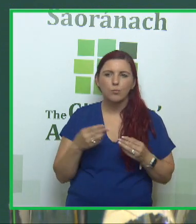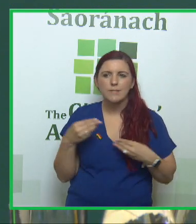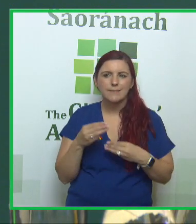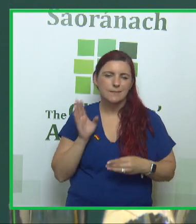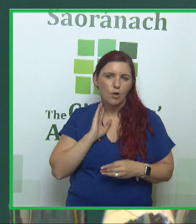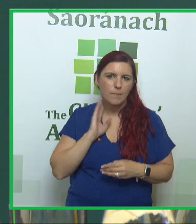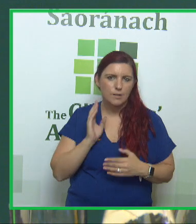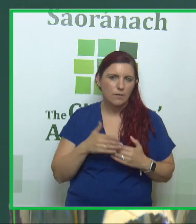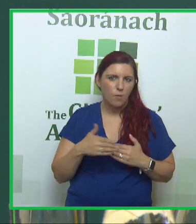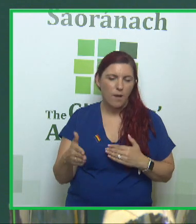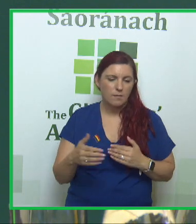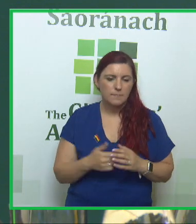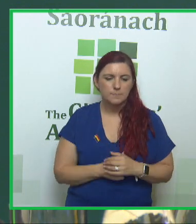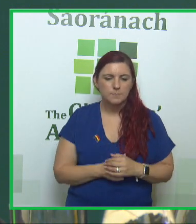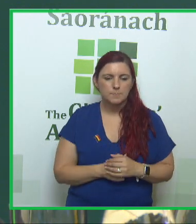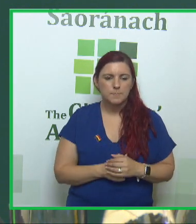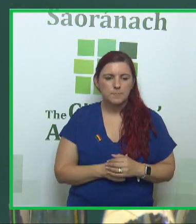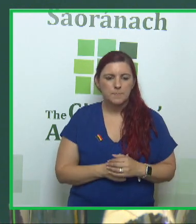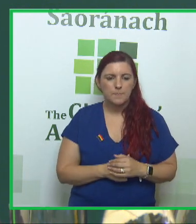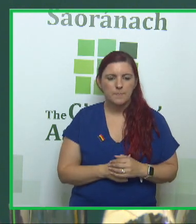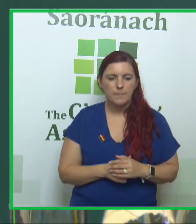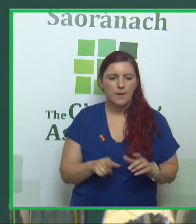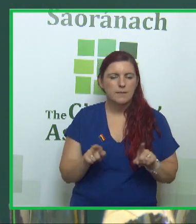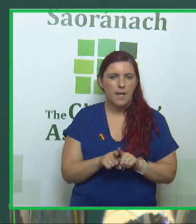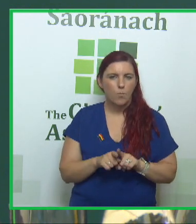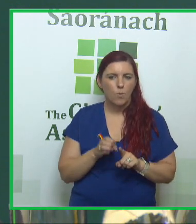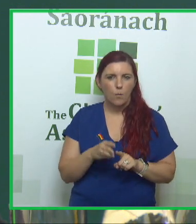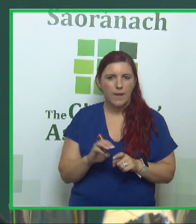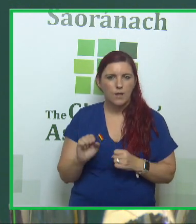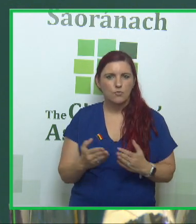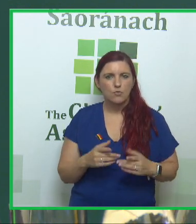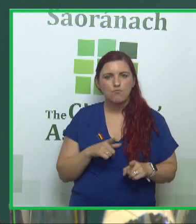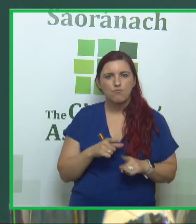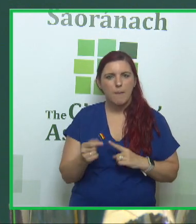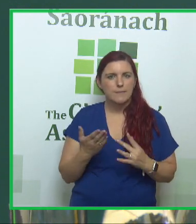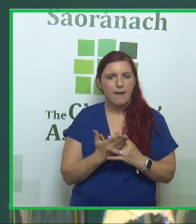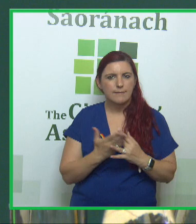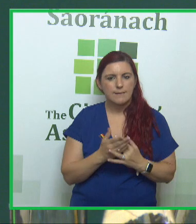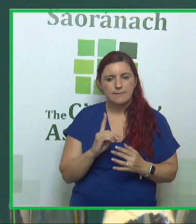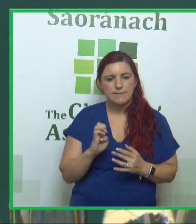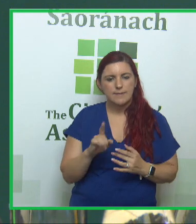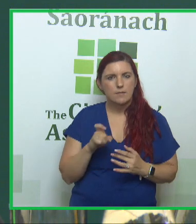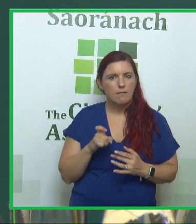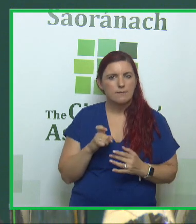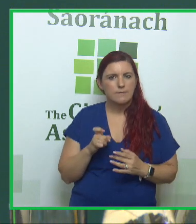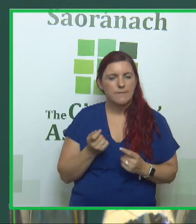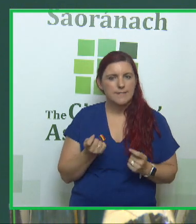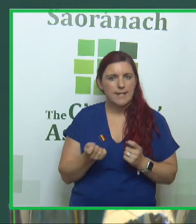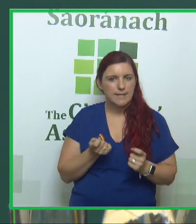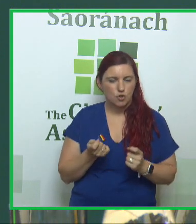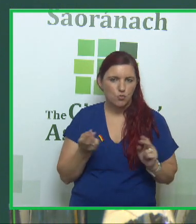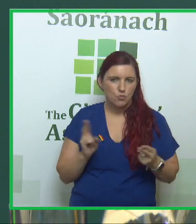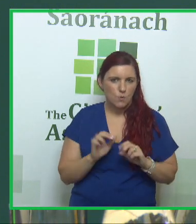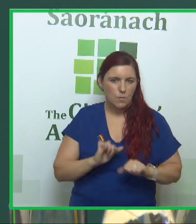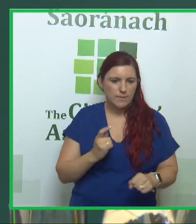an appropriate option. And we're also introducing a rapid access detox, which will reduce the waiting time. And then we'll have